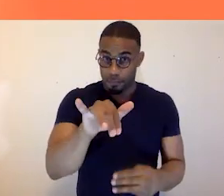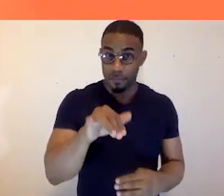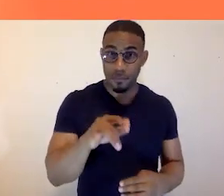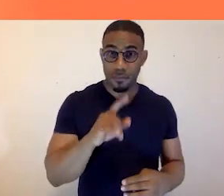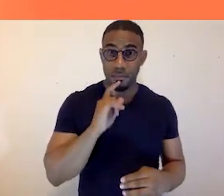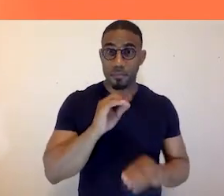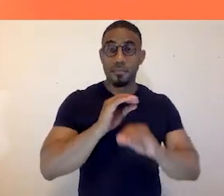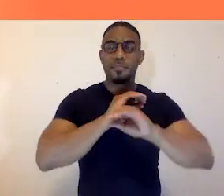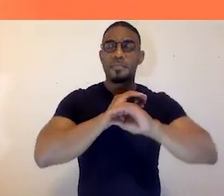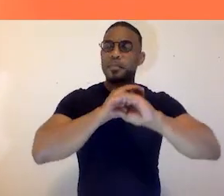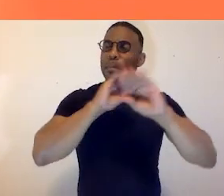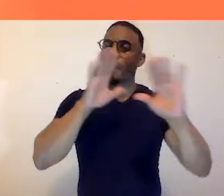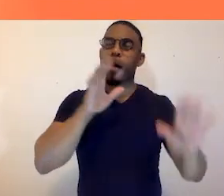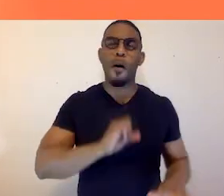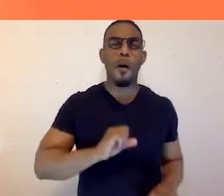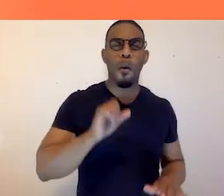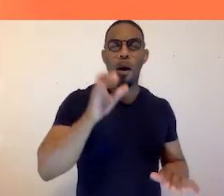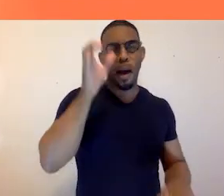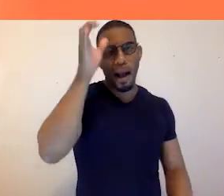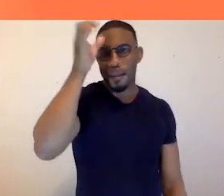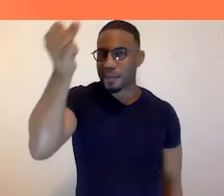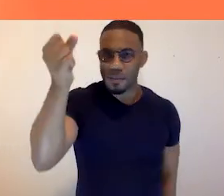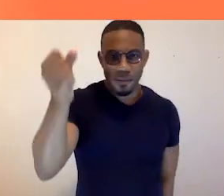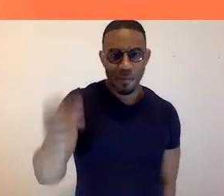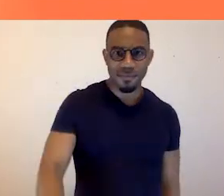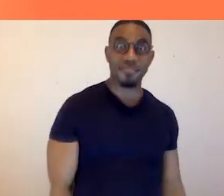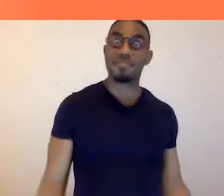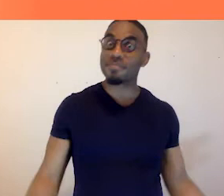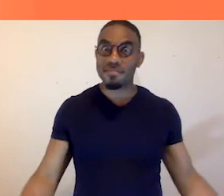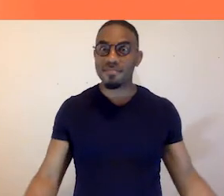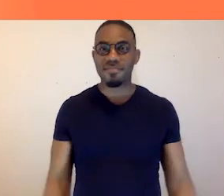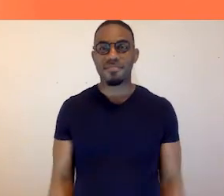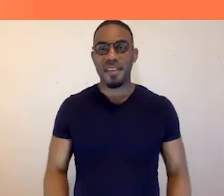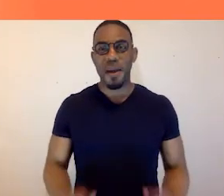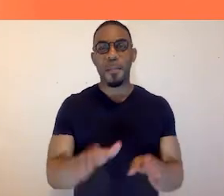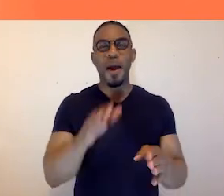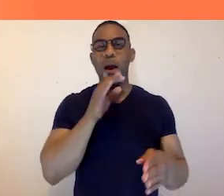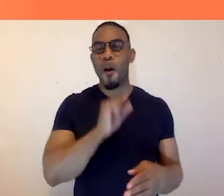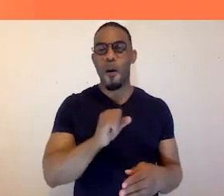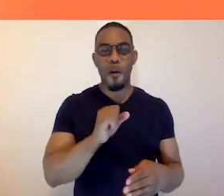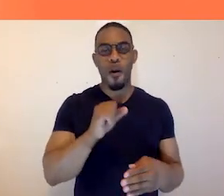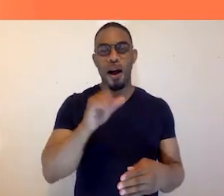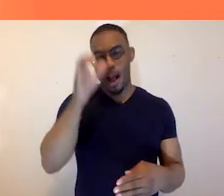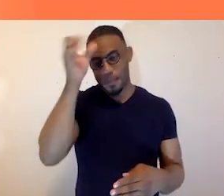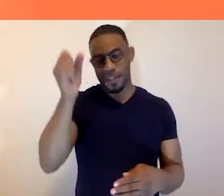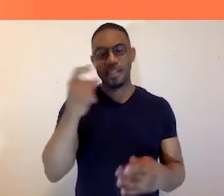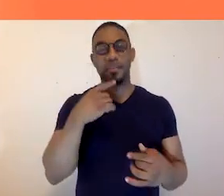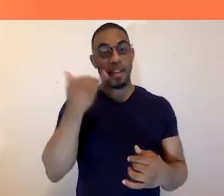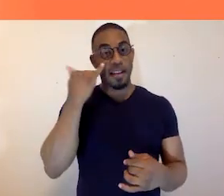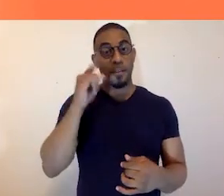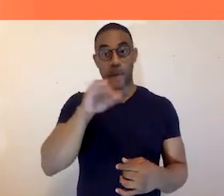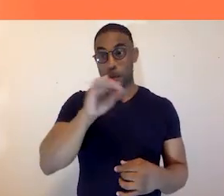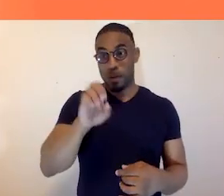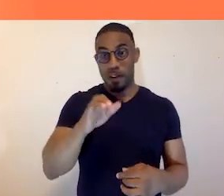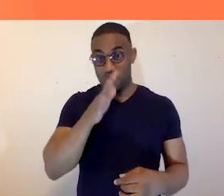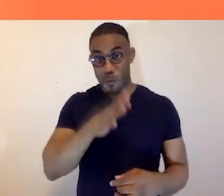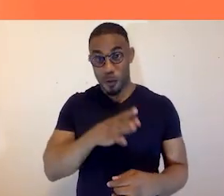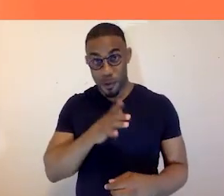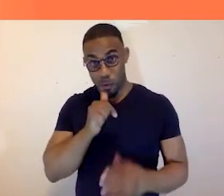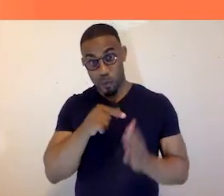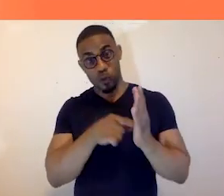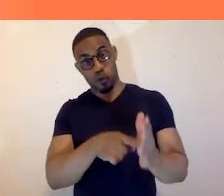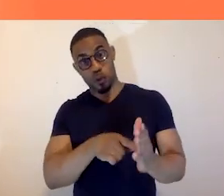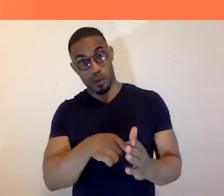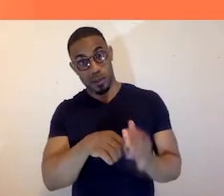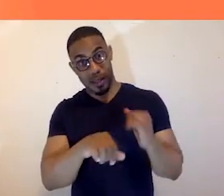is plain old common sense. And plain old common sense tells me that if 20% of the women were shown